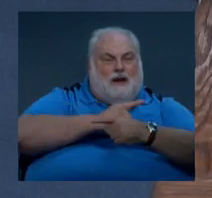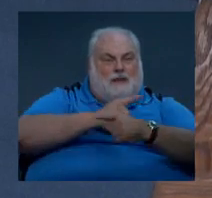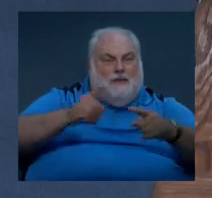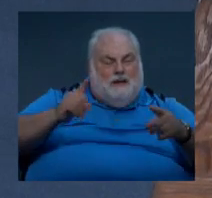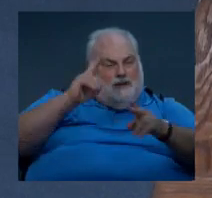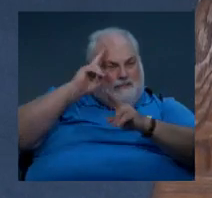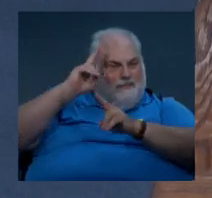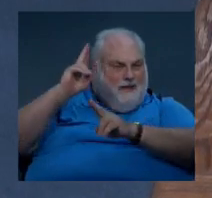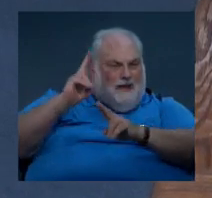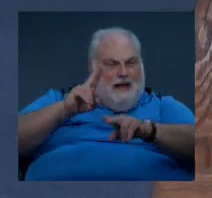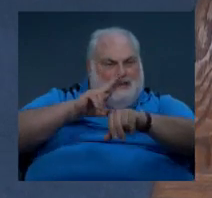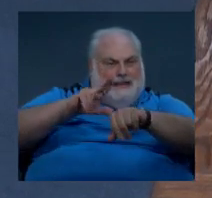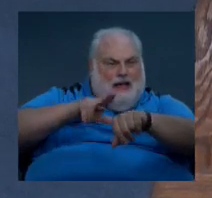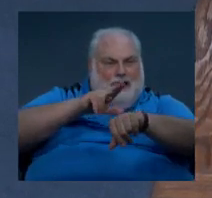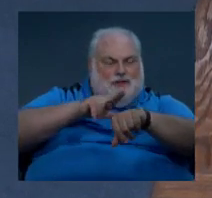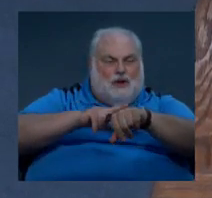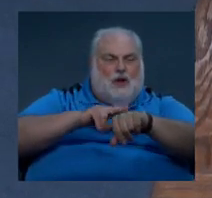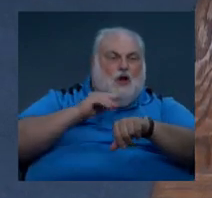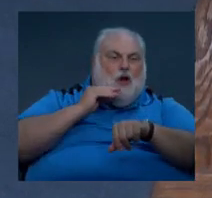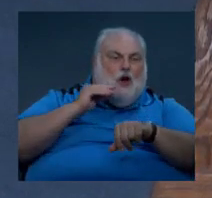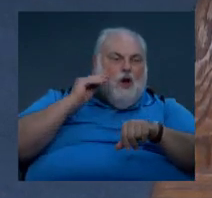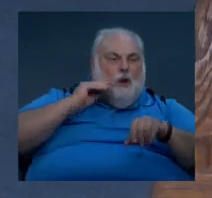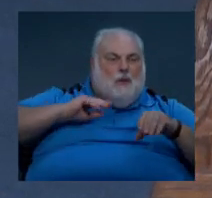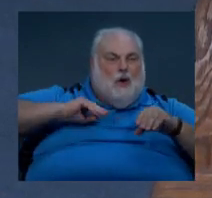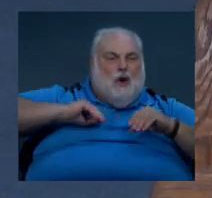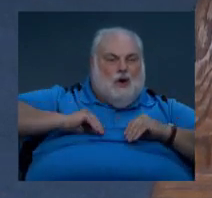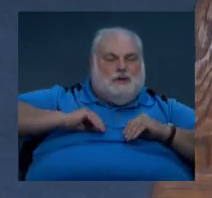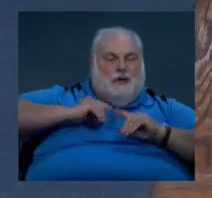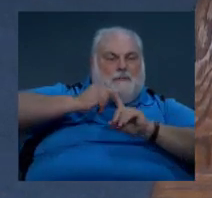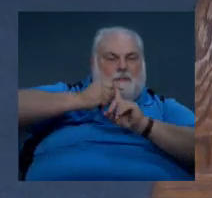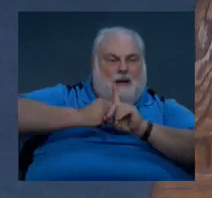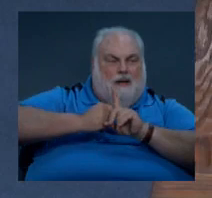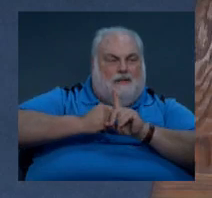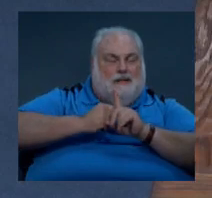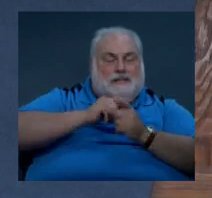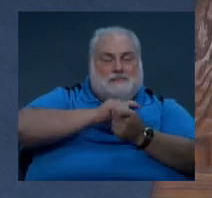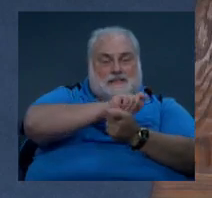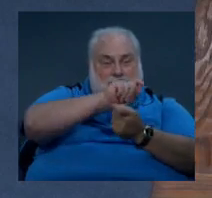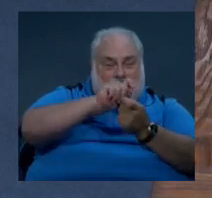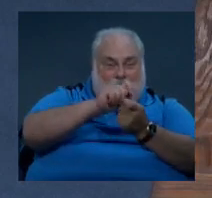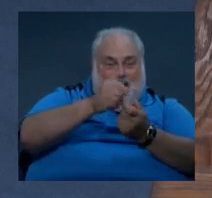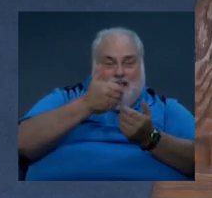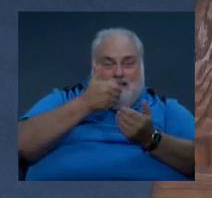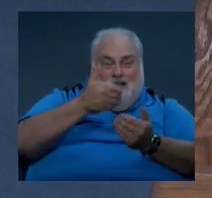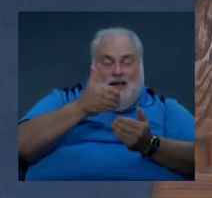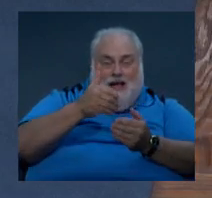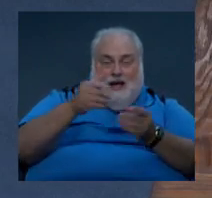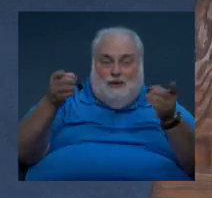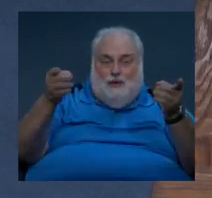on behalf of National Homeownership Month. I especially want to thank Director Wright.